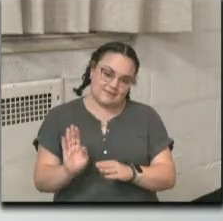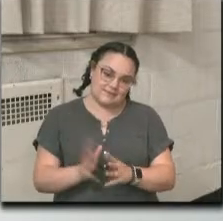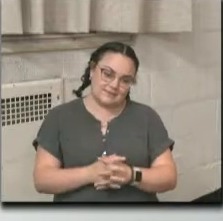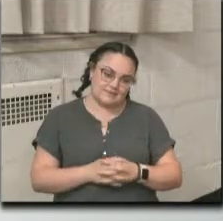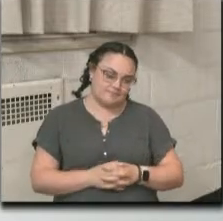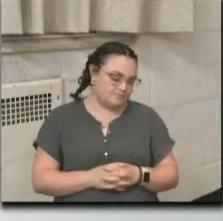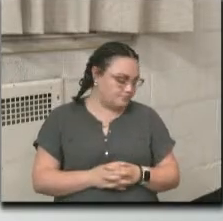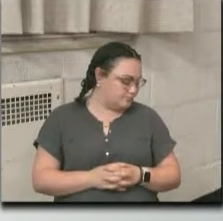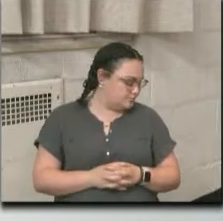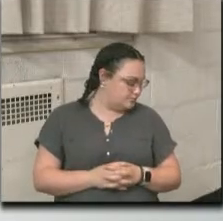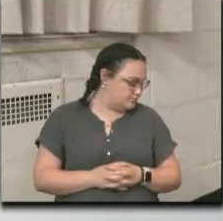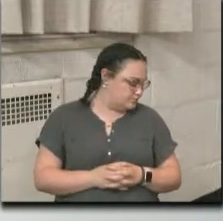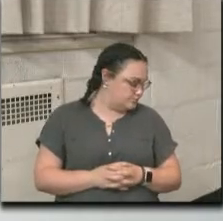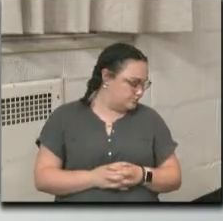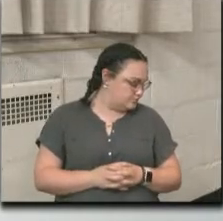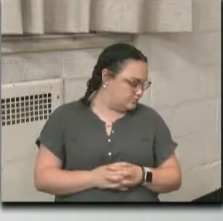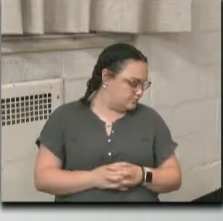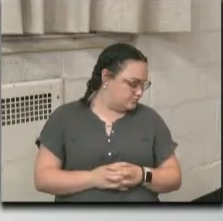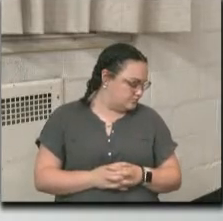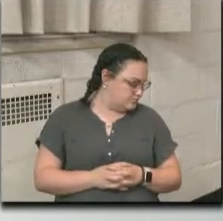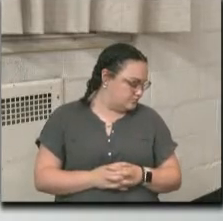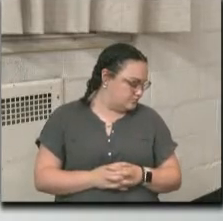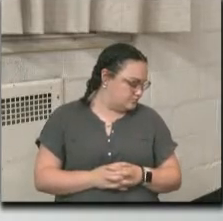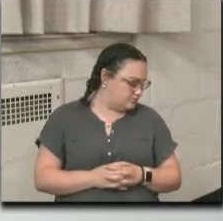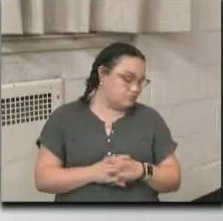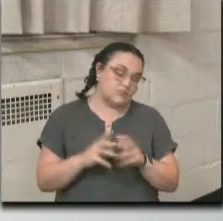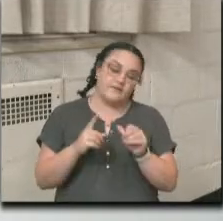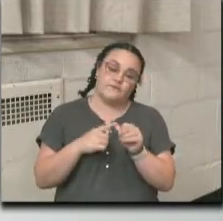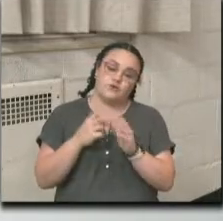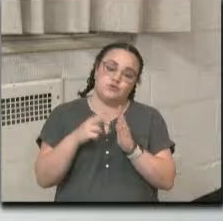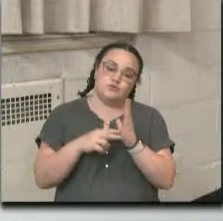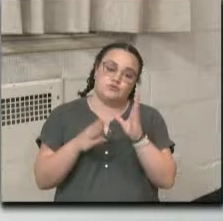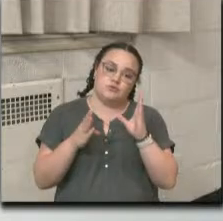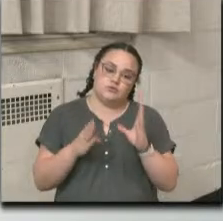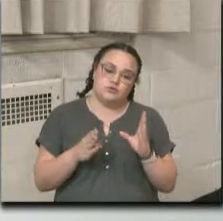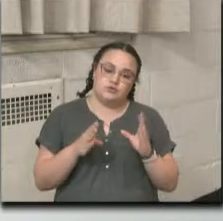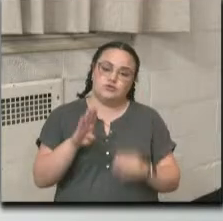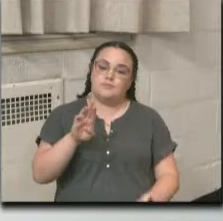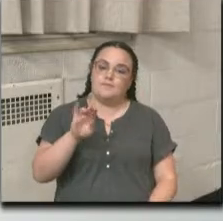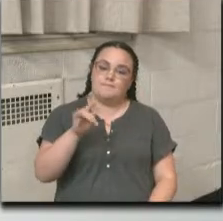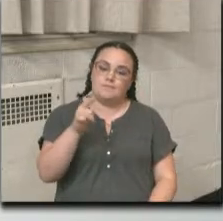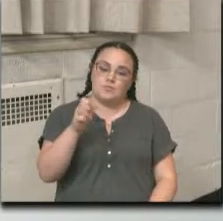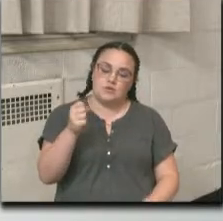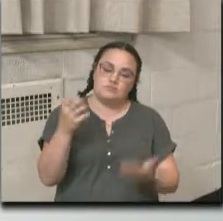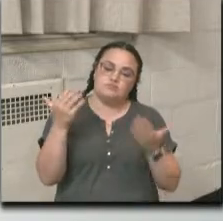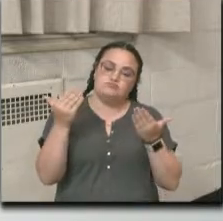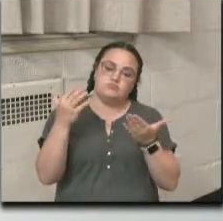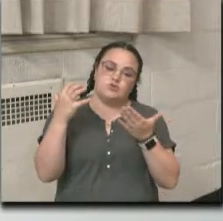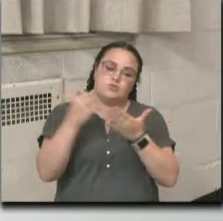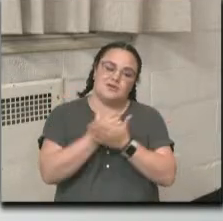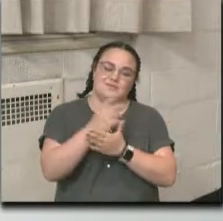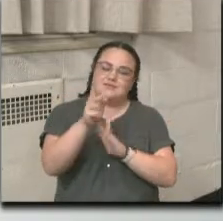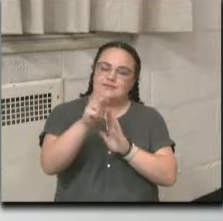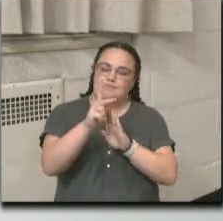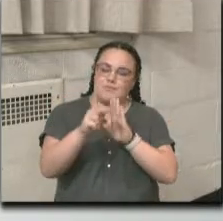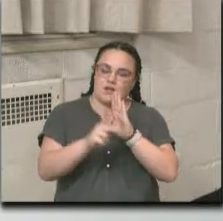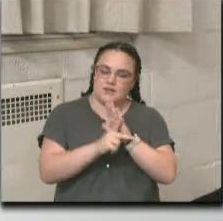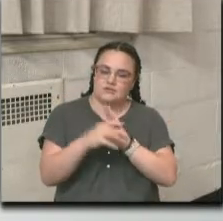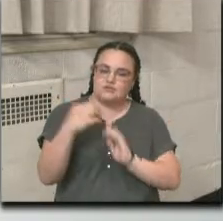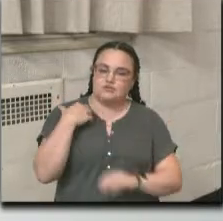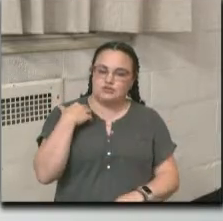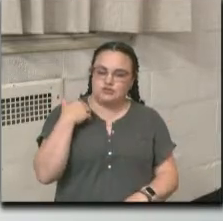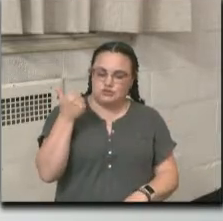First reader. The floor is to Board Member Briggs, Policy and Governance Chair, to introduce the